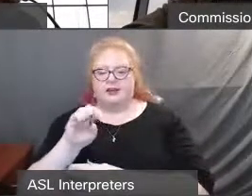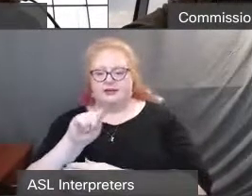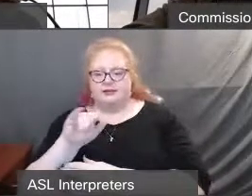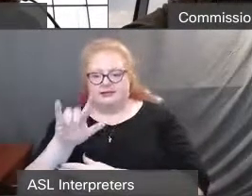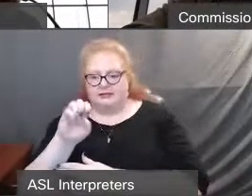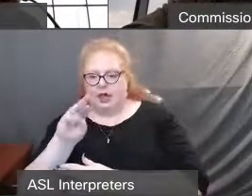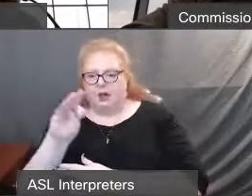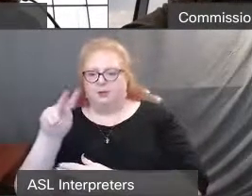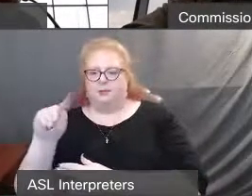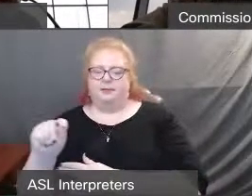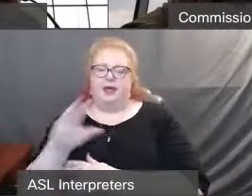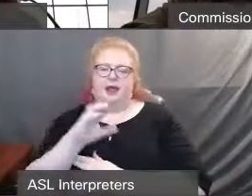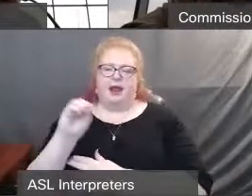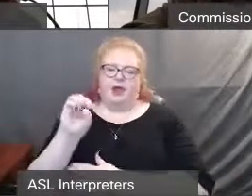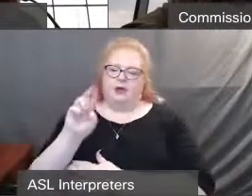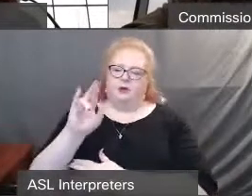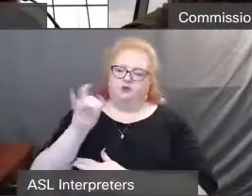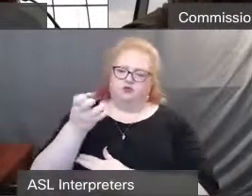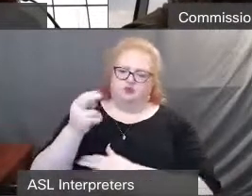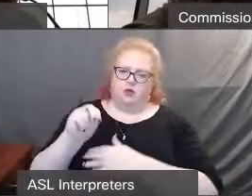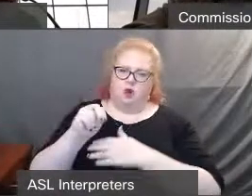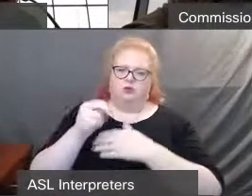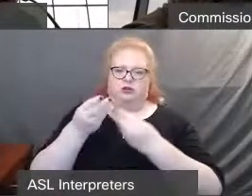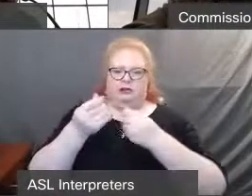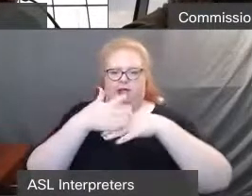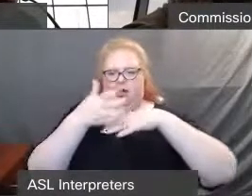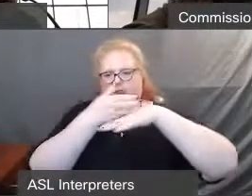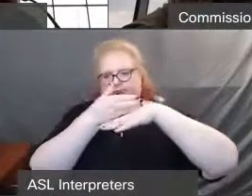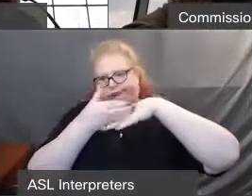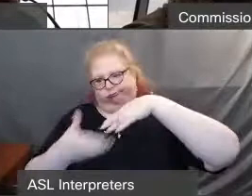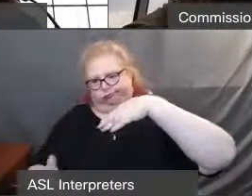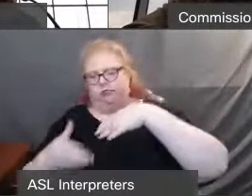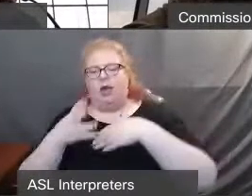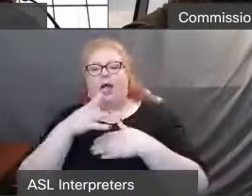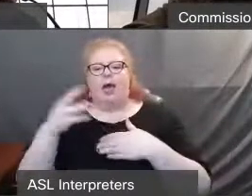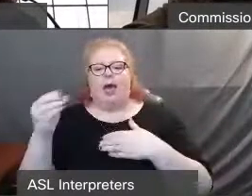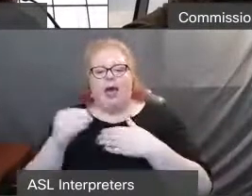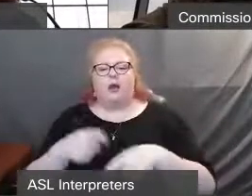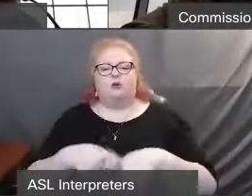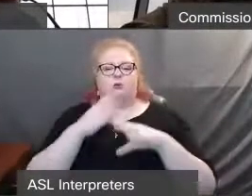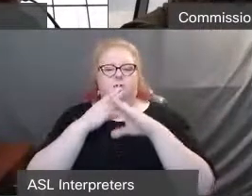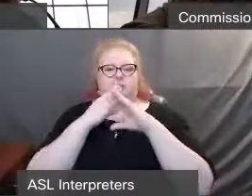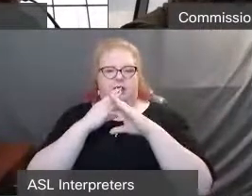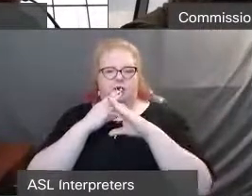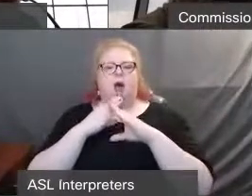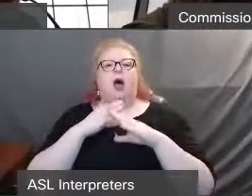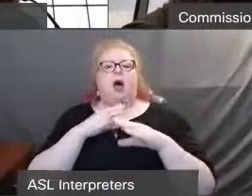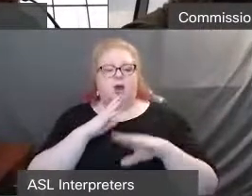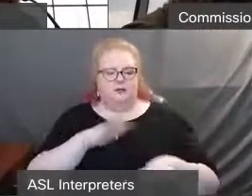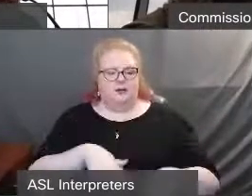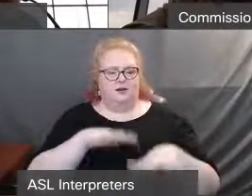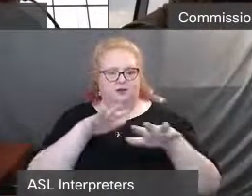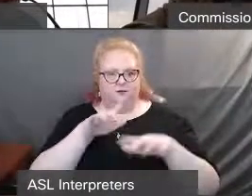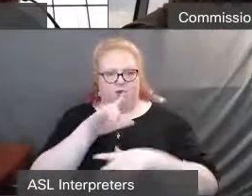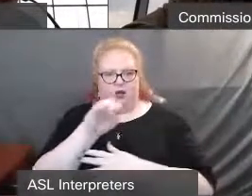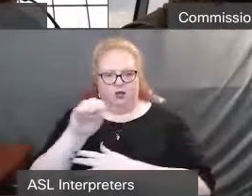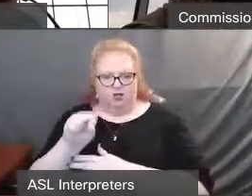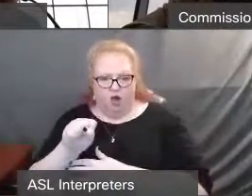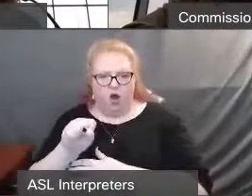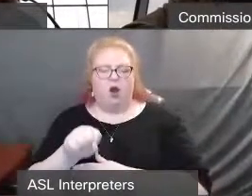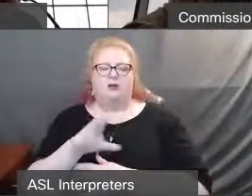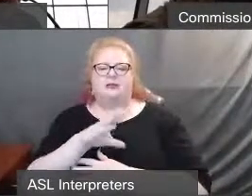water courses by sediment, minimize the danger of flood loss and property loss due to unstable slopes,